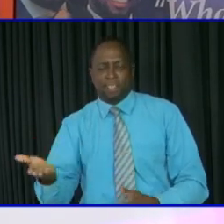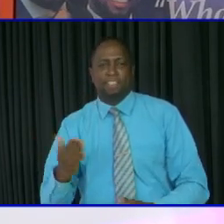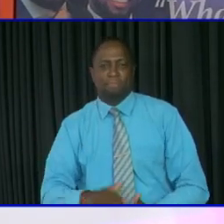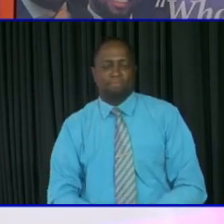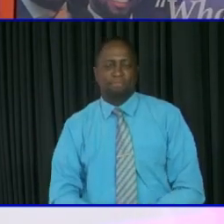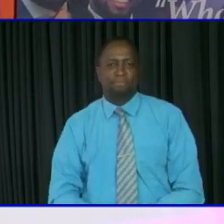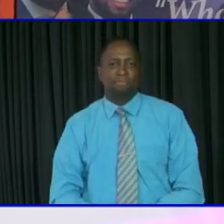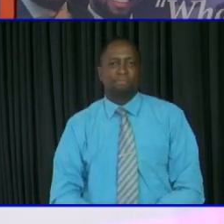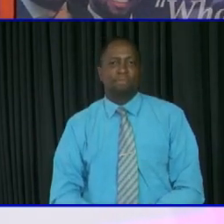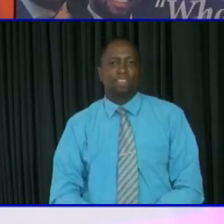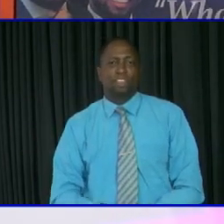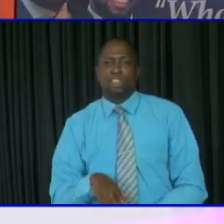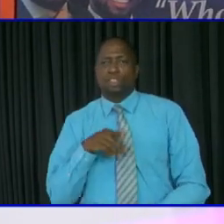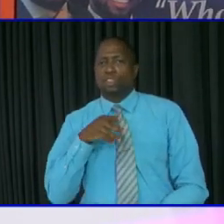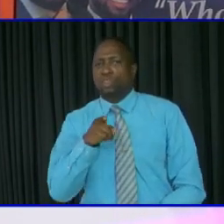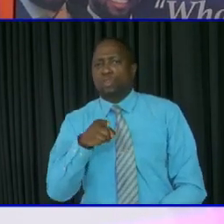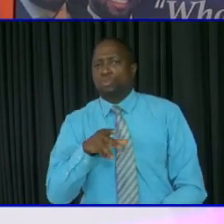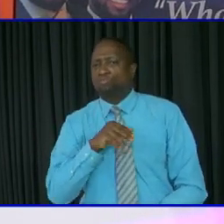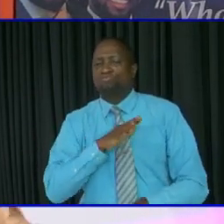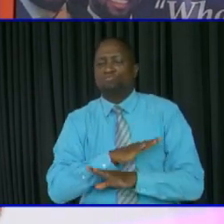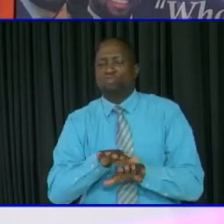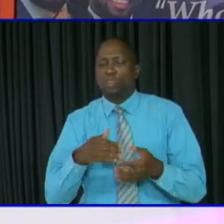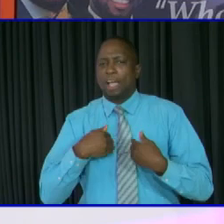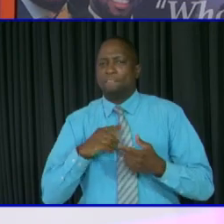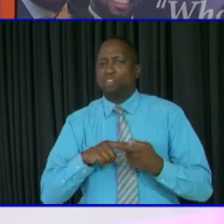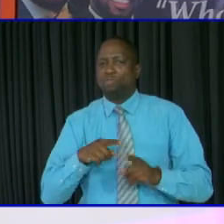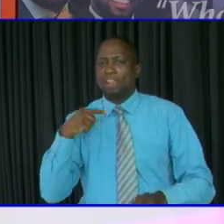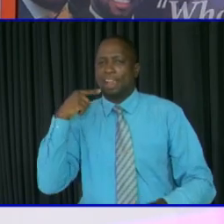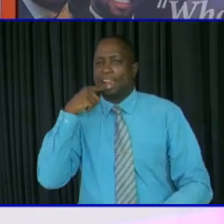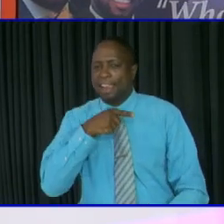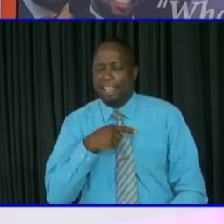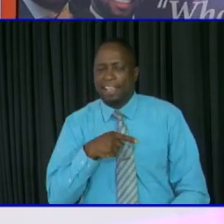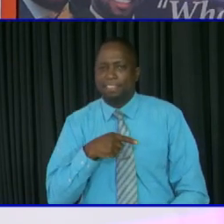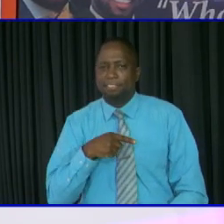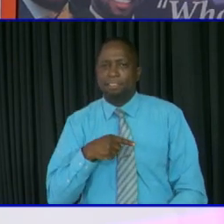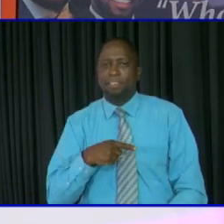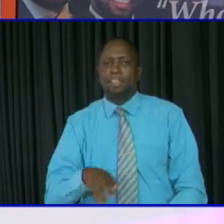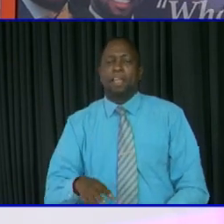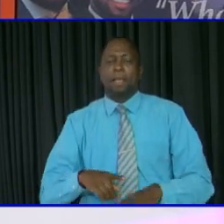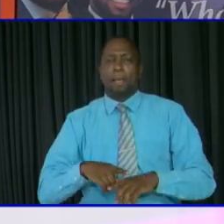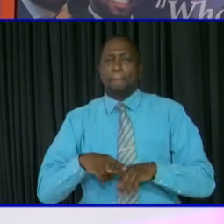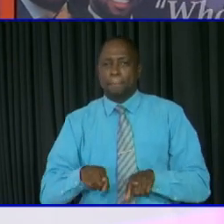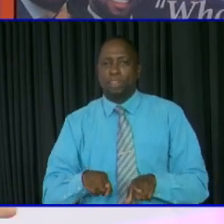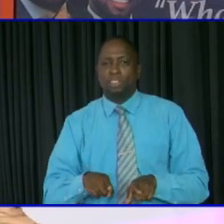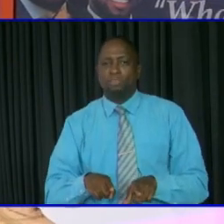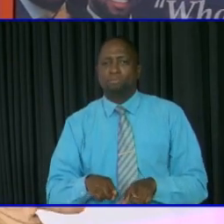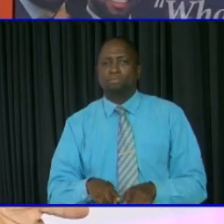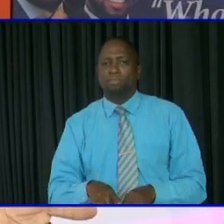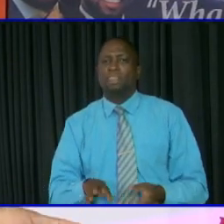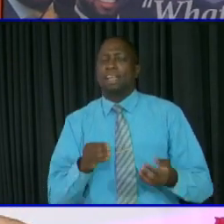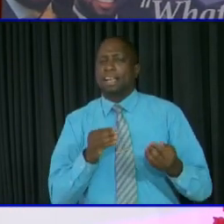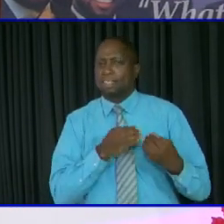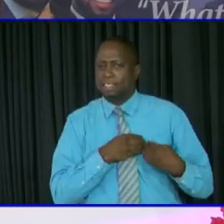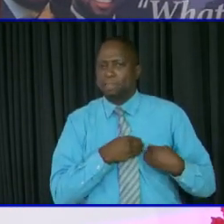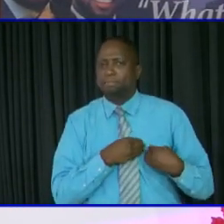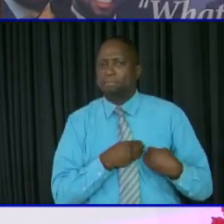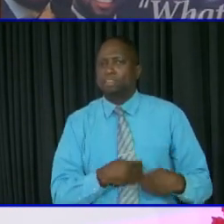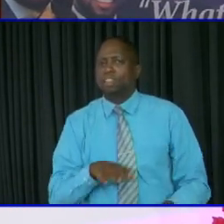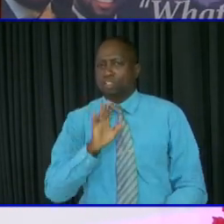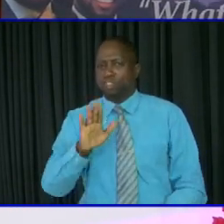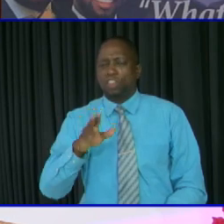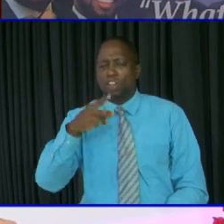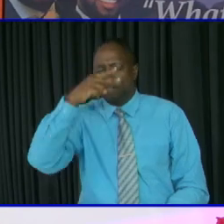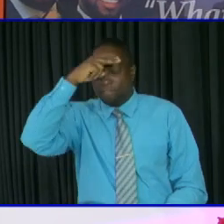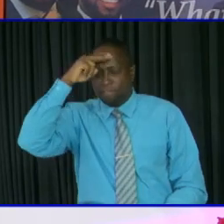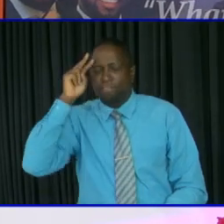You need not lie to fit in. Accept the fact of your virginity. It's not a crime. It's not